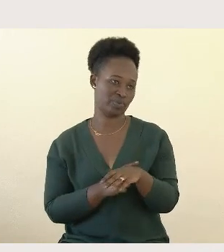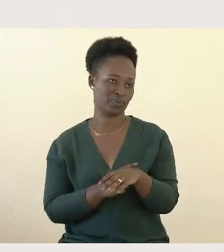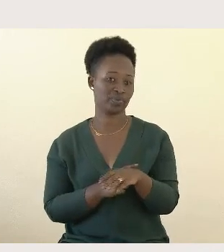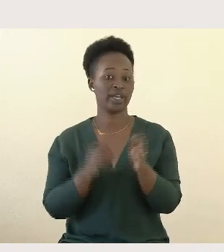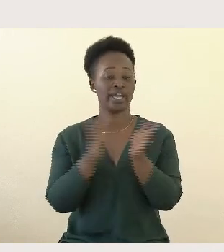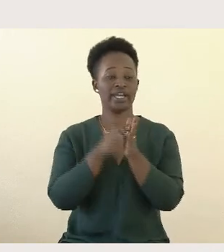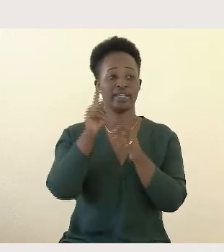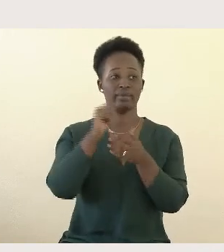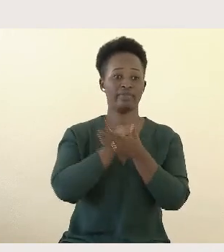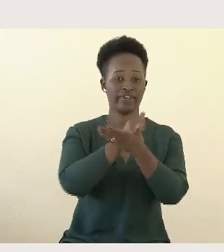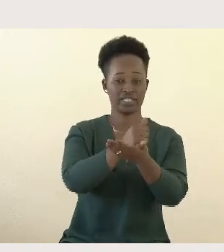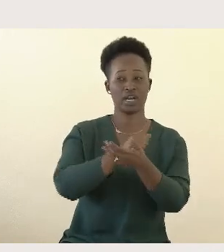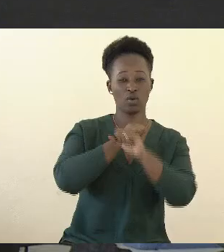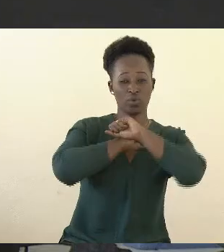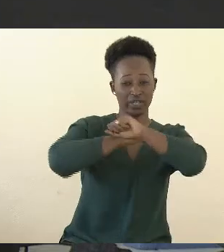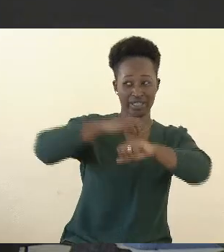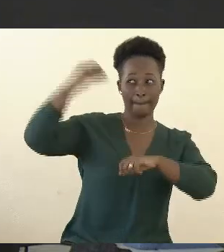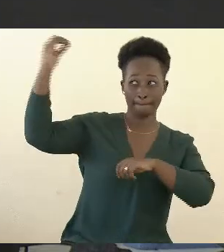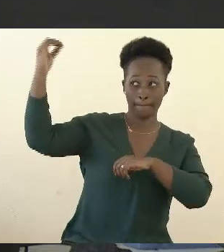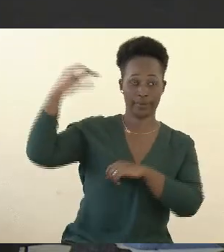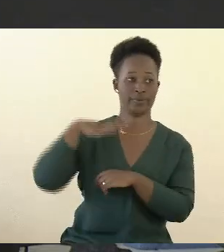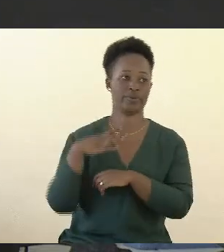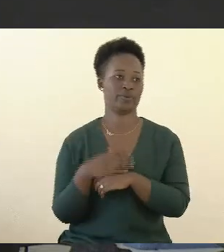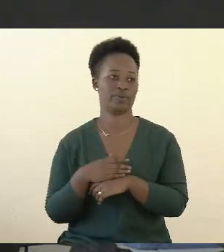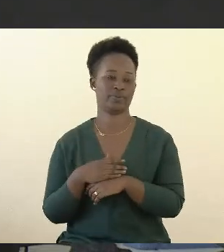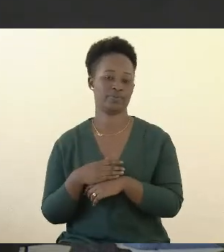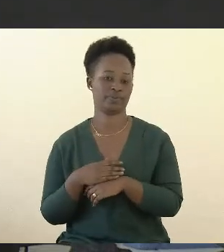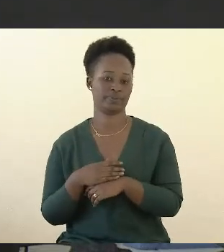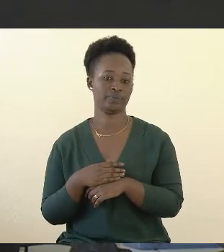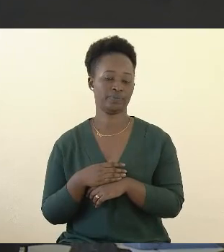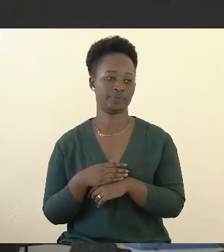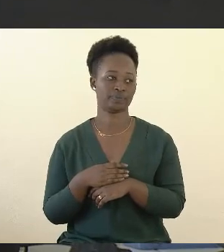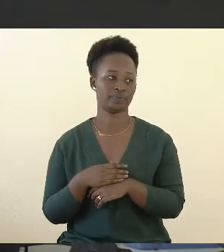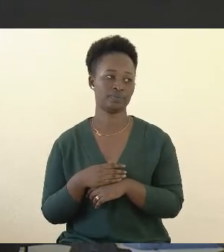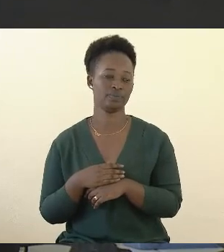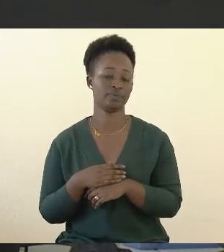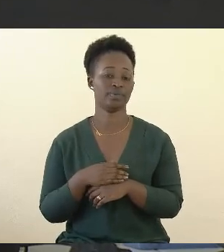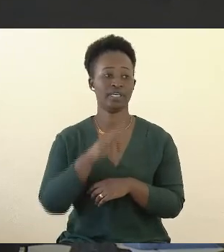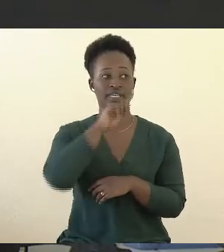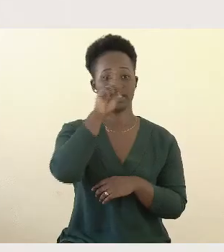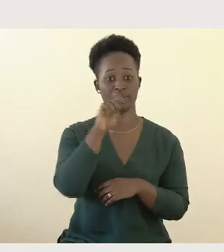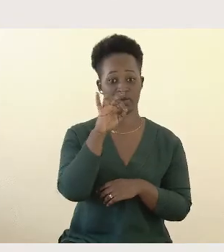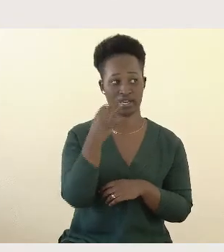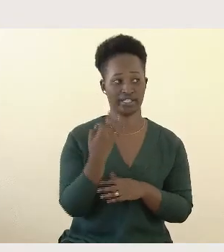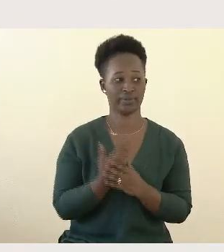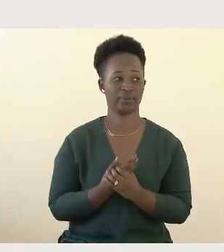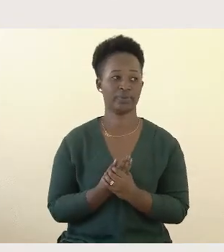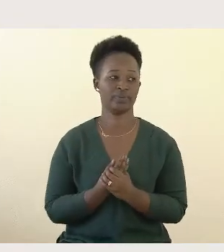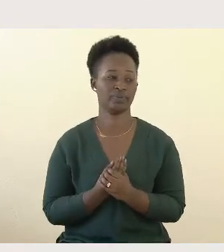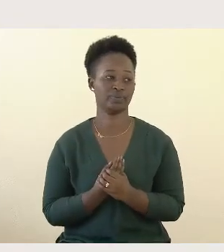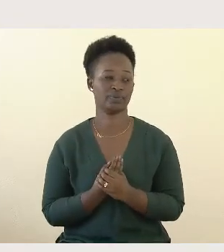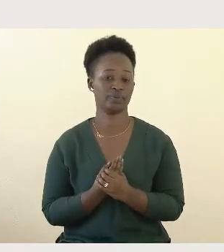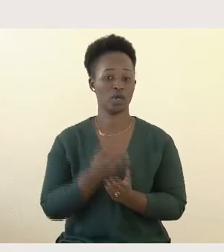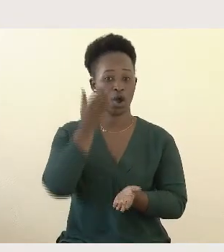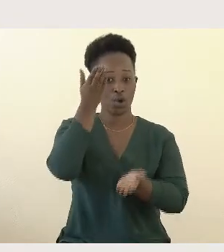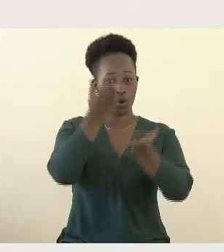the sunlight, ultraviolet radiation will enter into your skin very easily. Number 3,